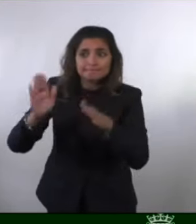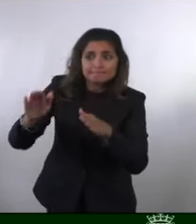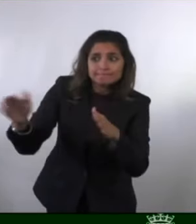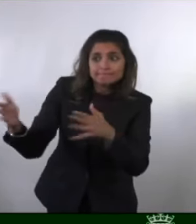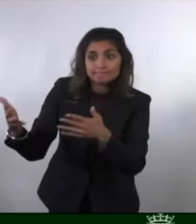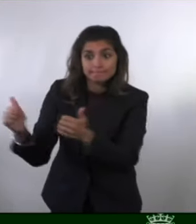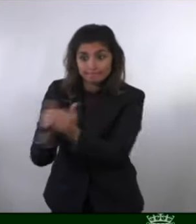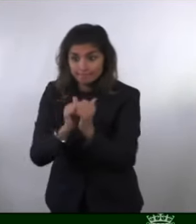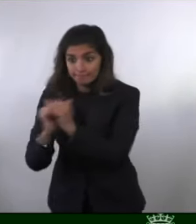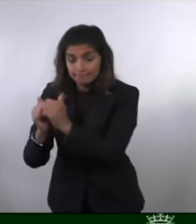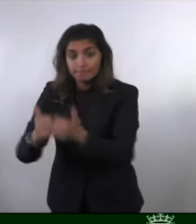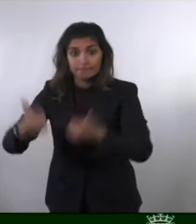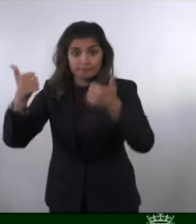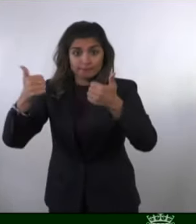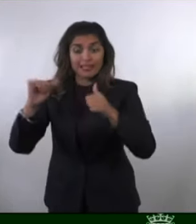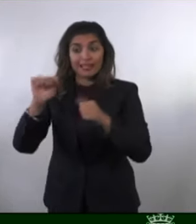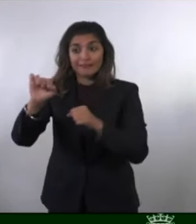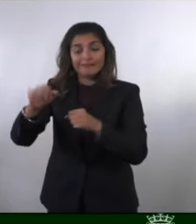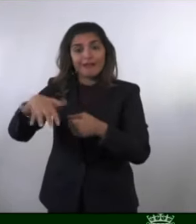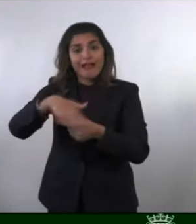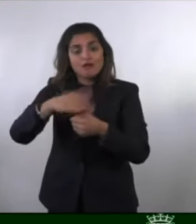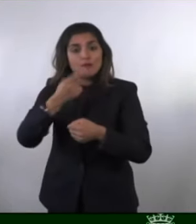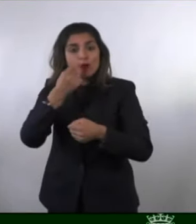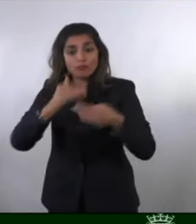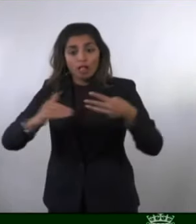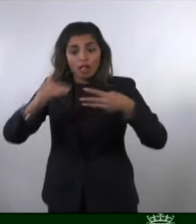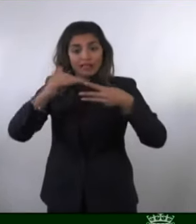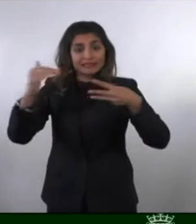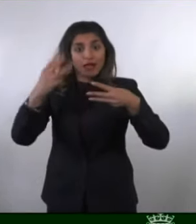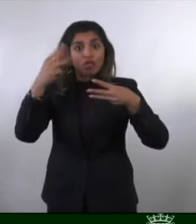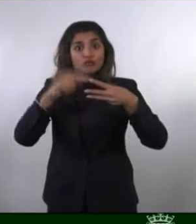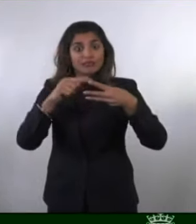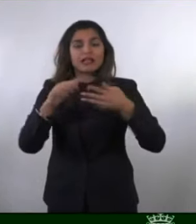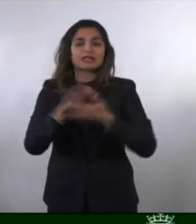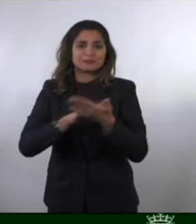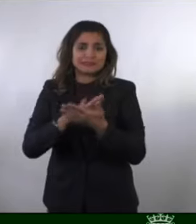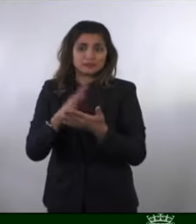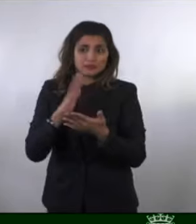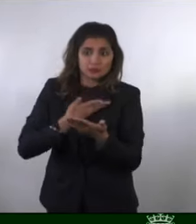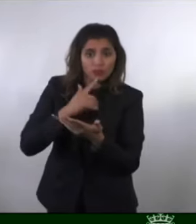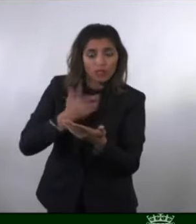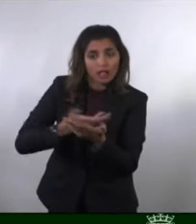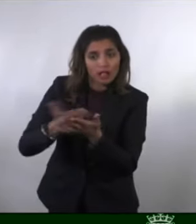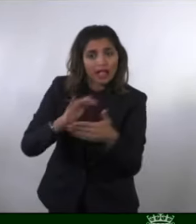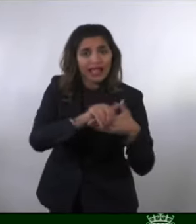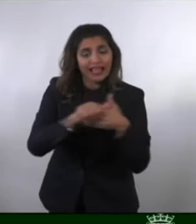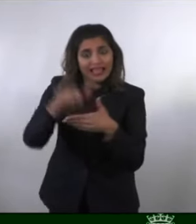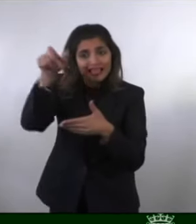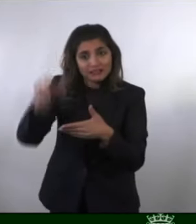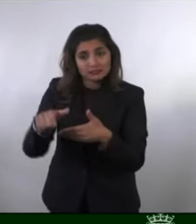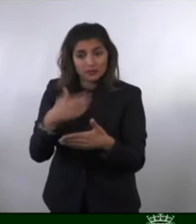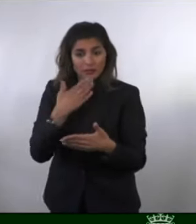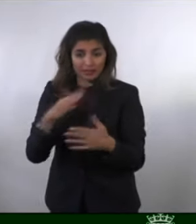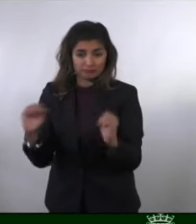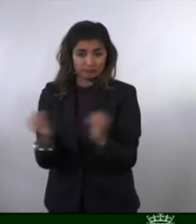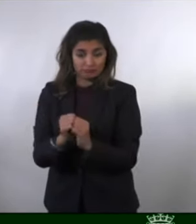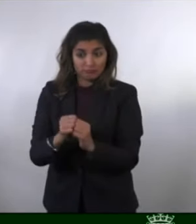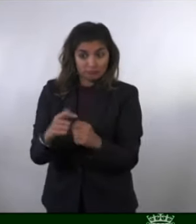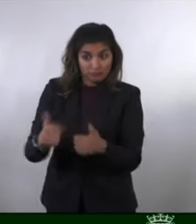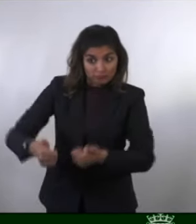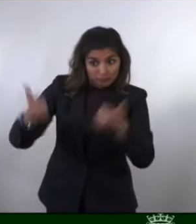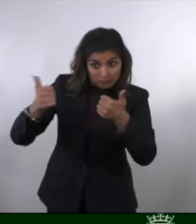3 to help them with that and to get mass testing programs going, not just like Liverpool, but even